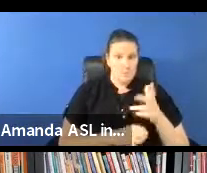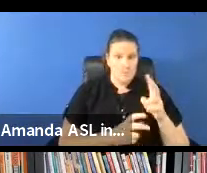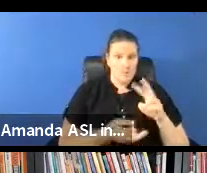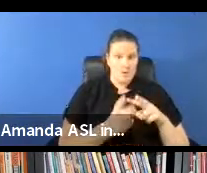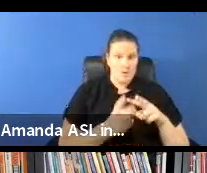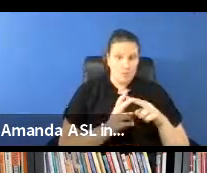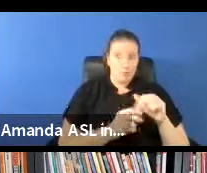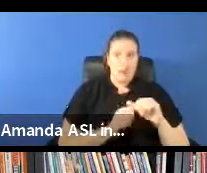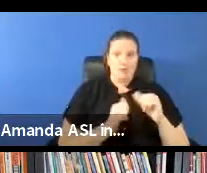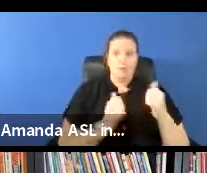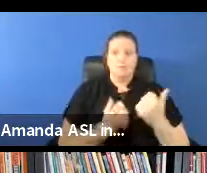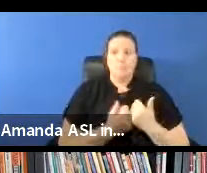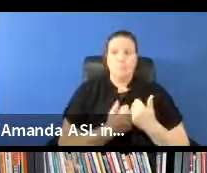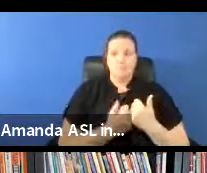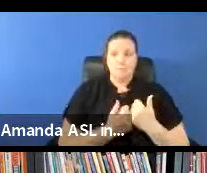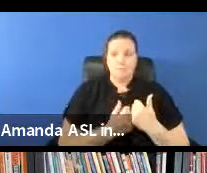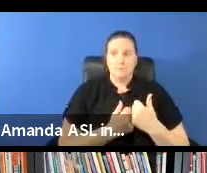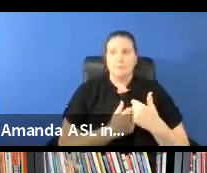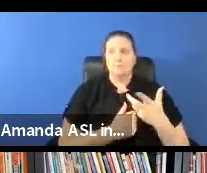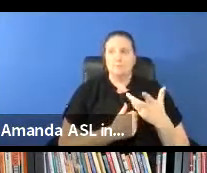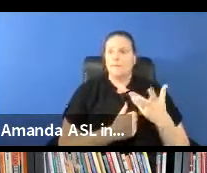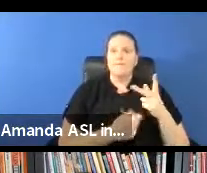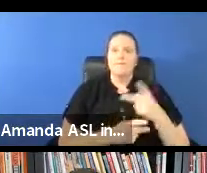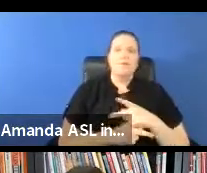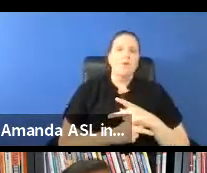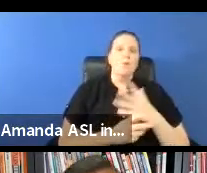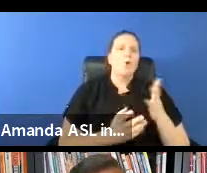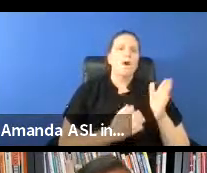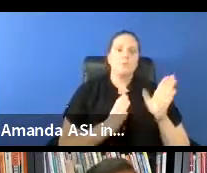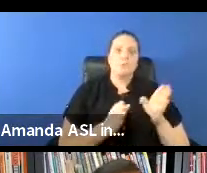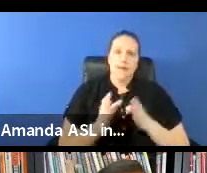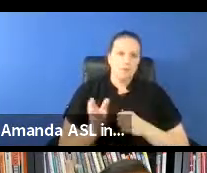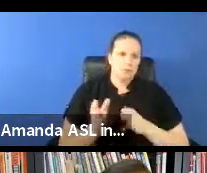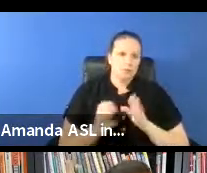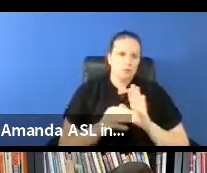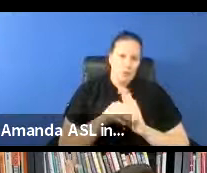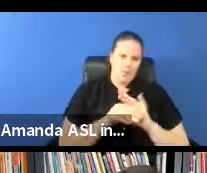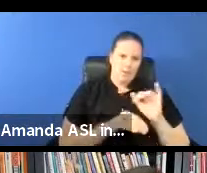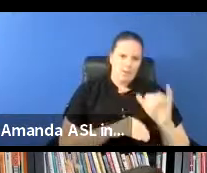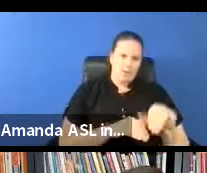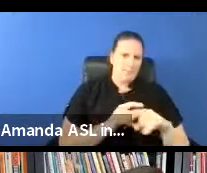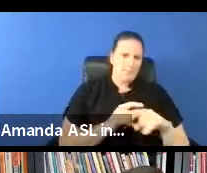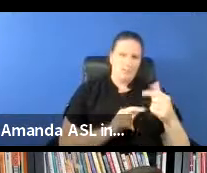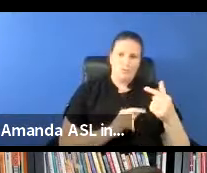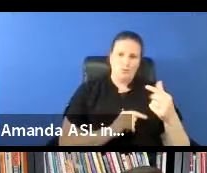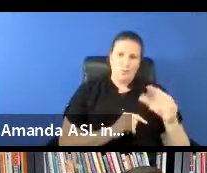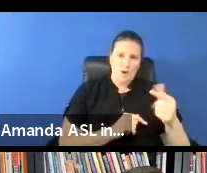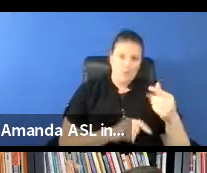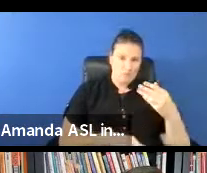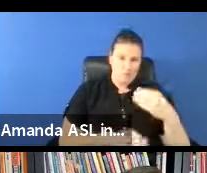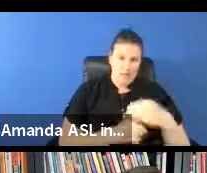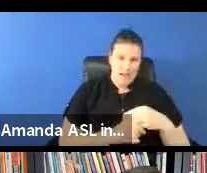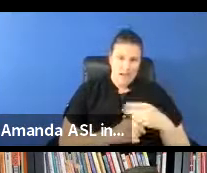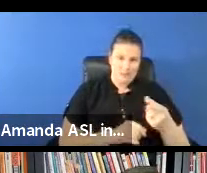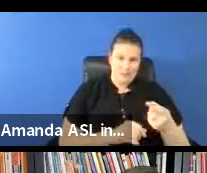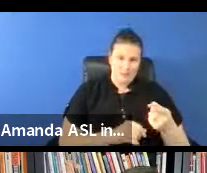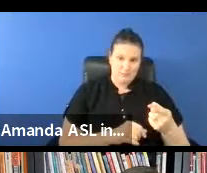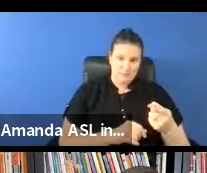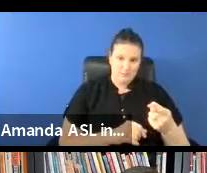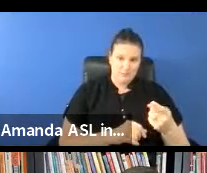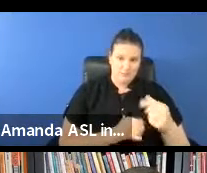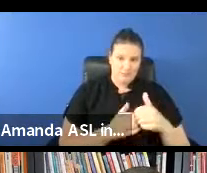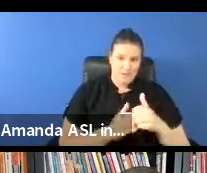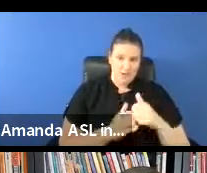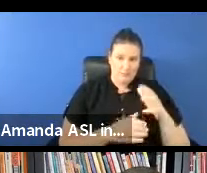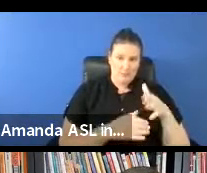partners and agencies in the area to determine what the transportation patterns are and to model that. But Greg, if you want to chime in and add anything in addition about how